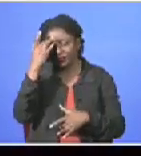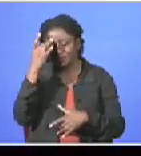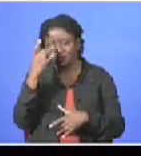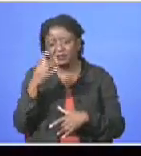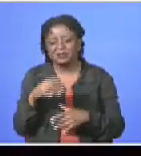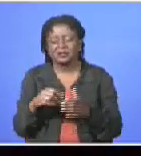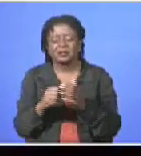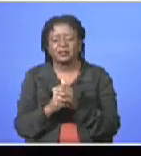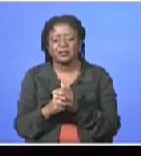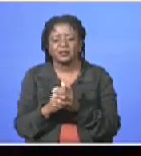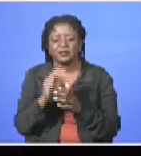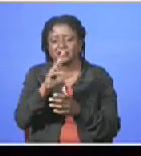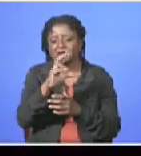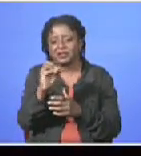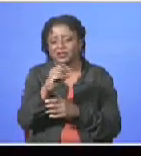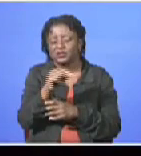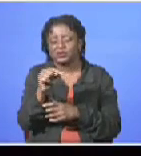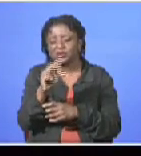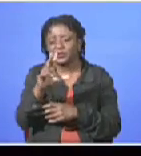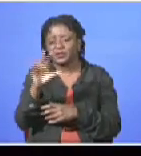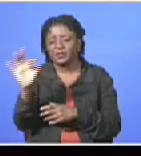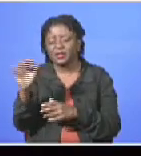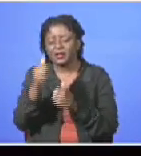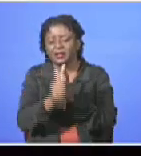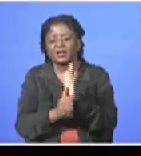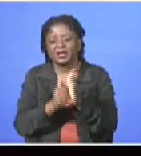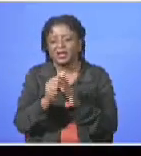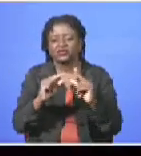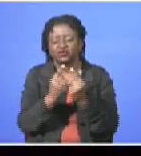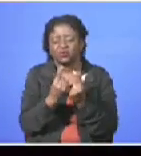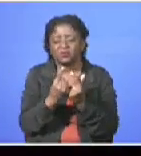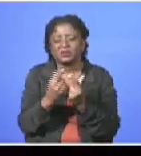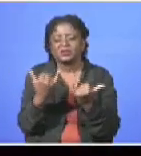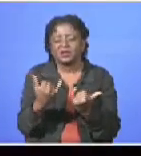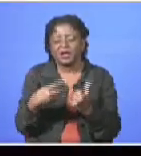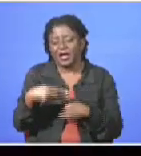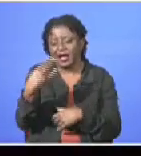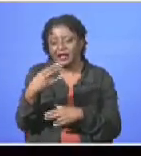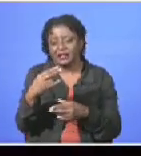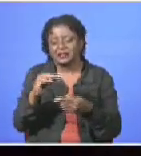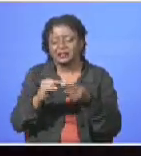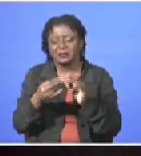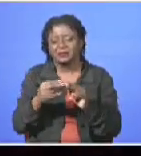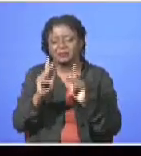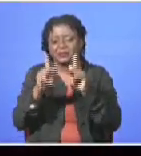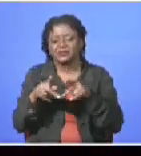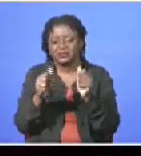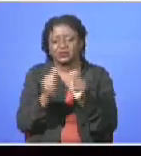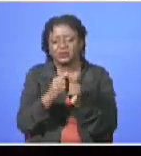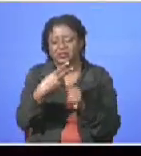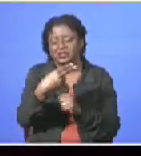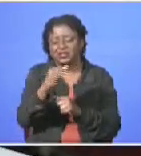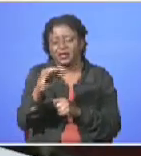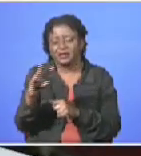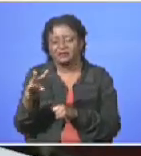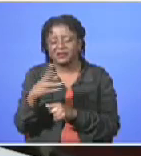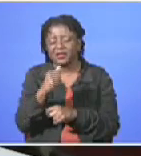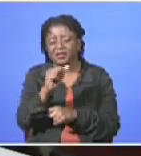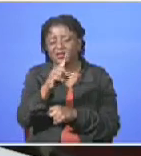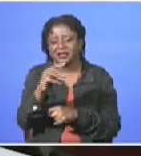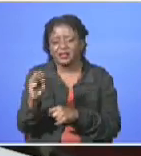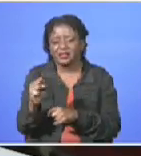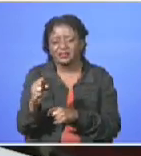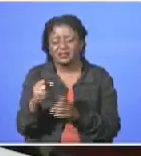to 39 age group accounted for the highest rate of new HIV infections. Lewis explains the nature of HIV. This